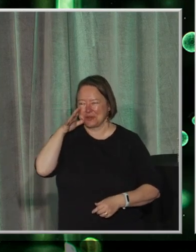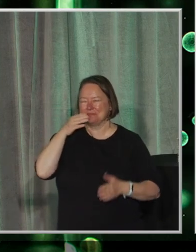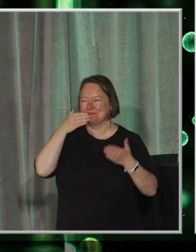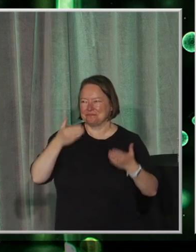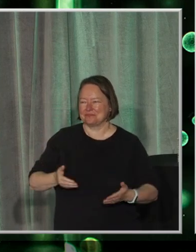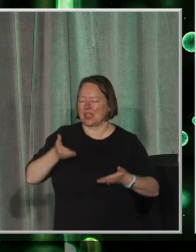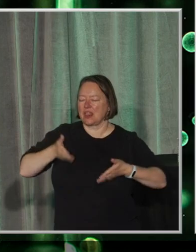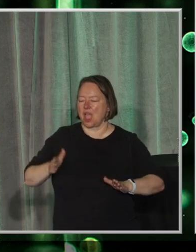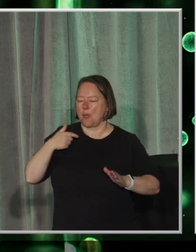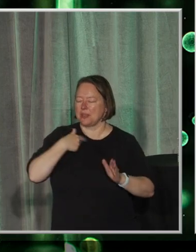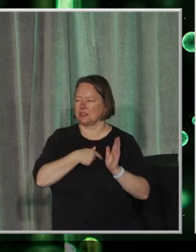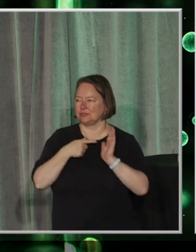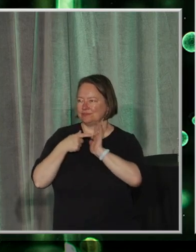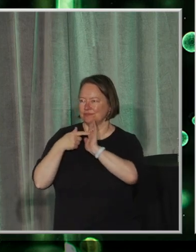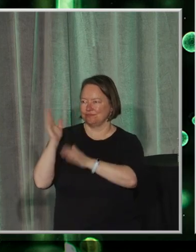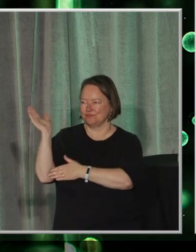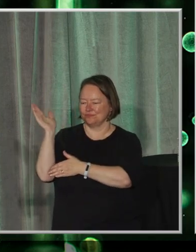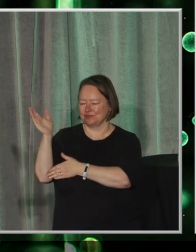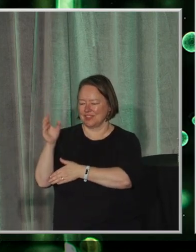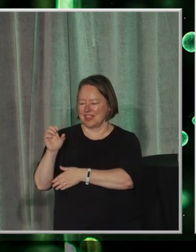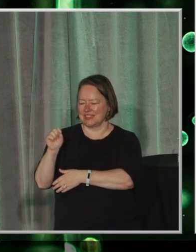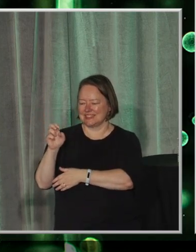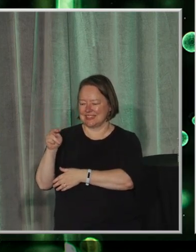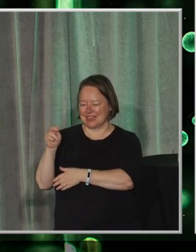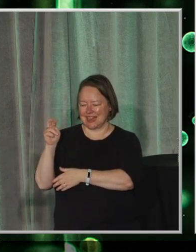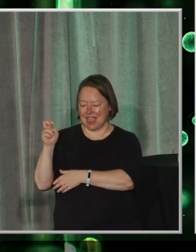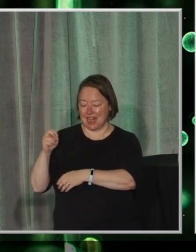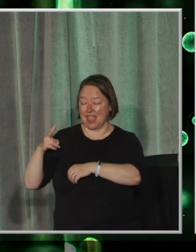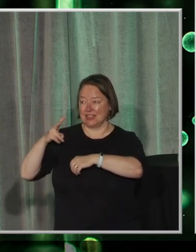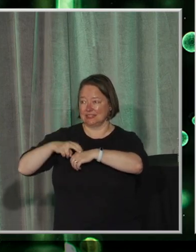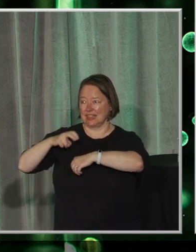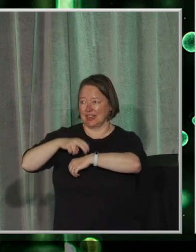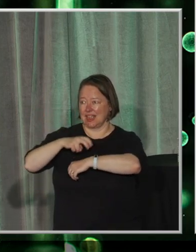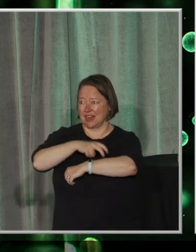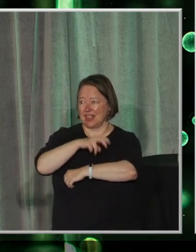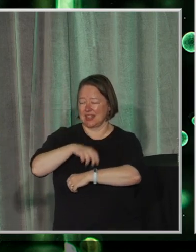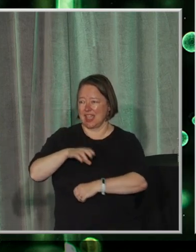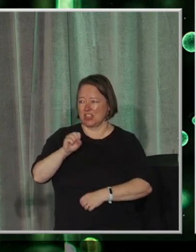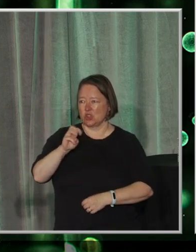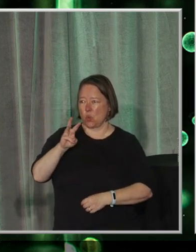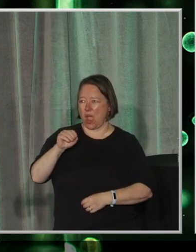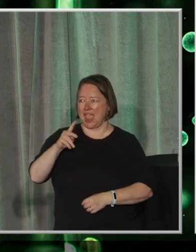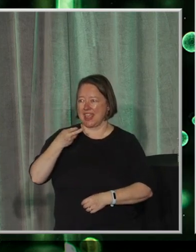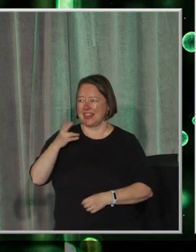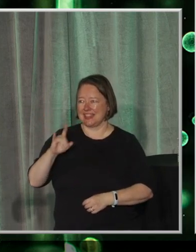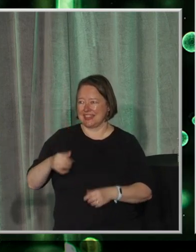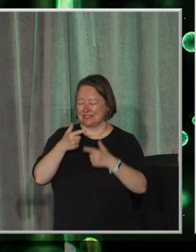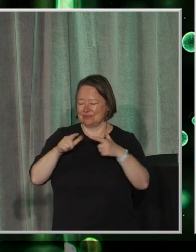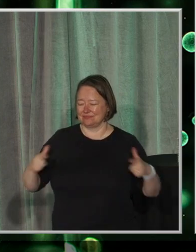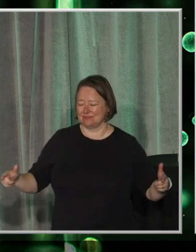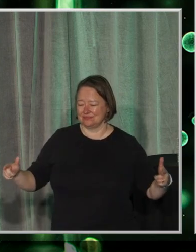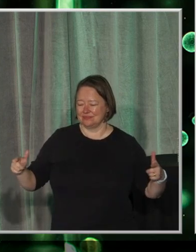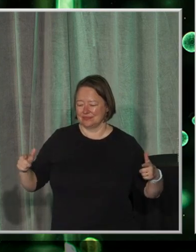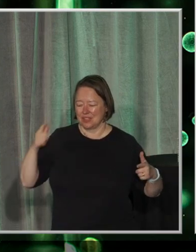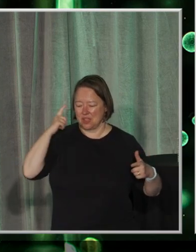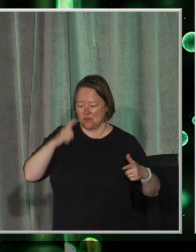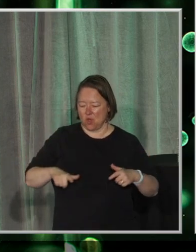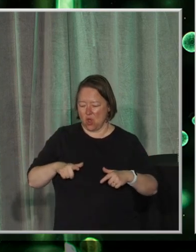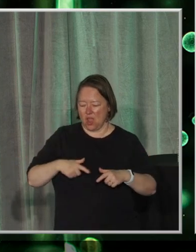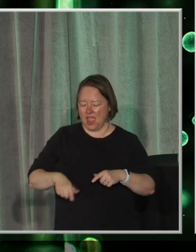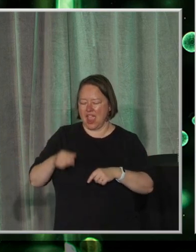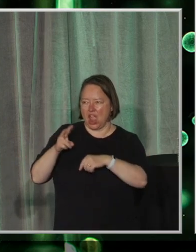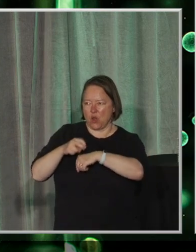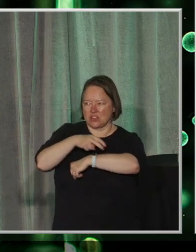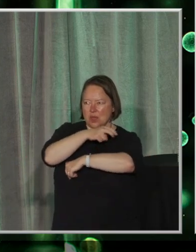me to represent to you Senene. Senene refers to a Swahili term connected to a longhorn